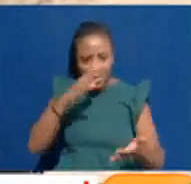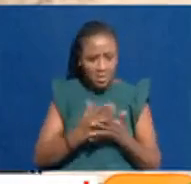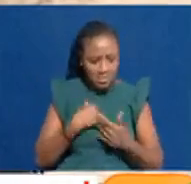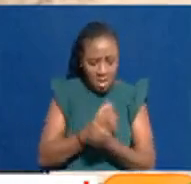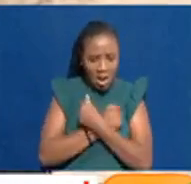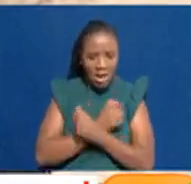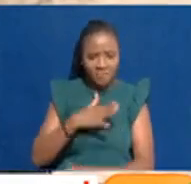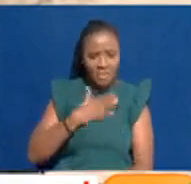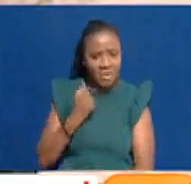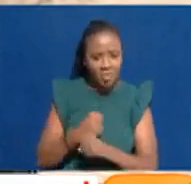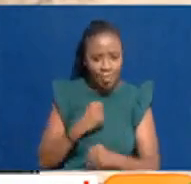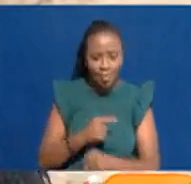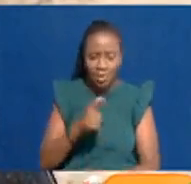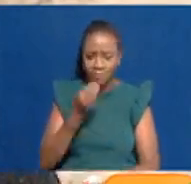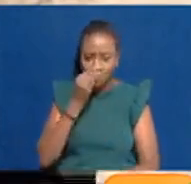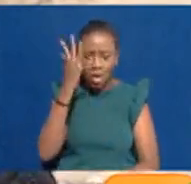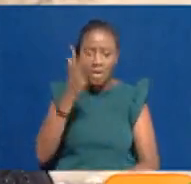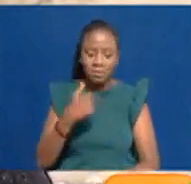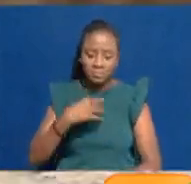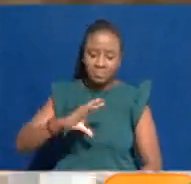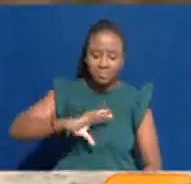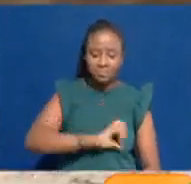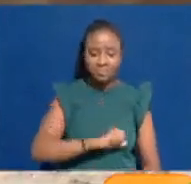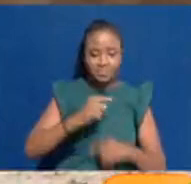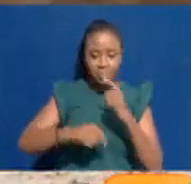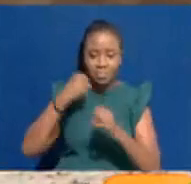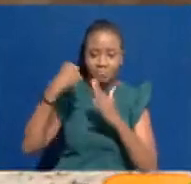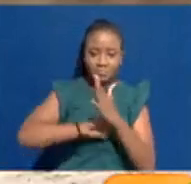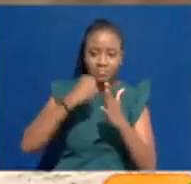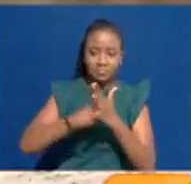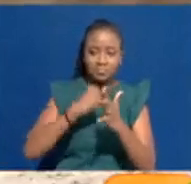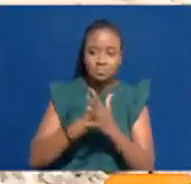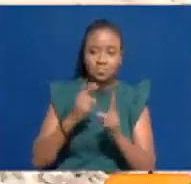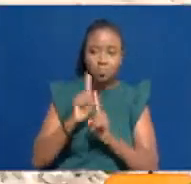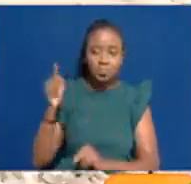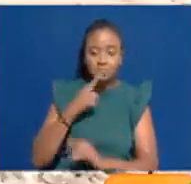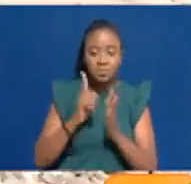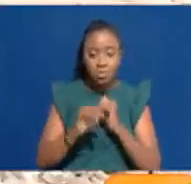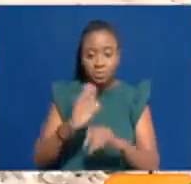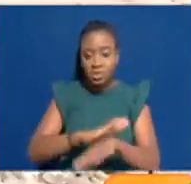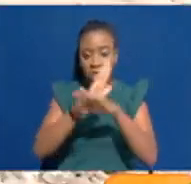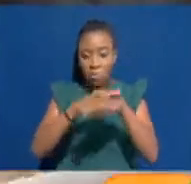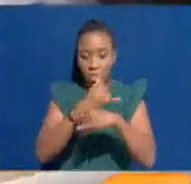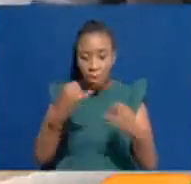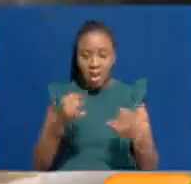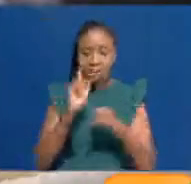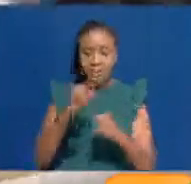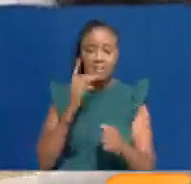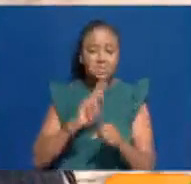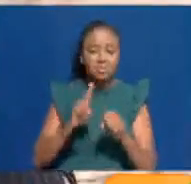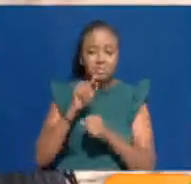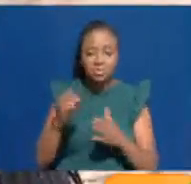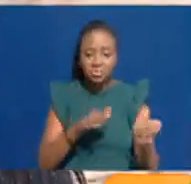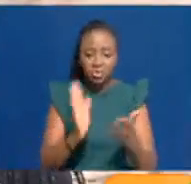kazi unayofanya, unajipa roho, unatia bidii. She argues that social media should be a tool that helps the user